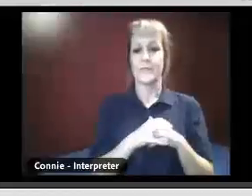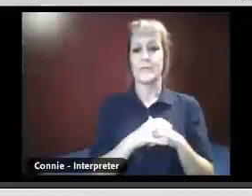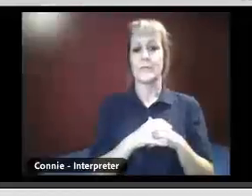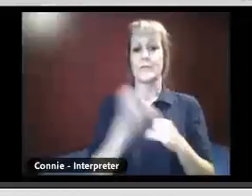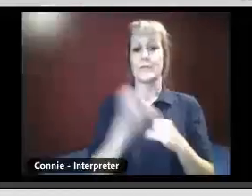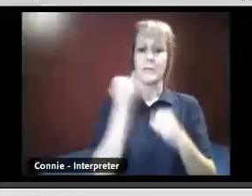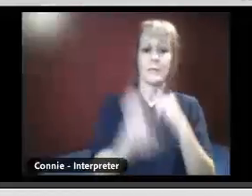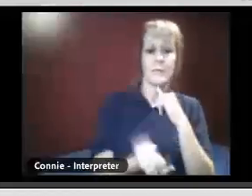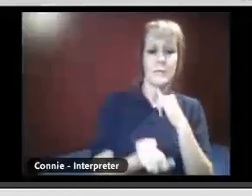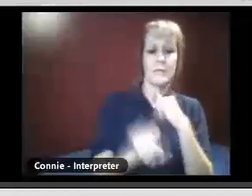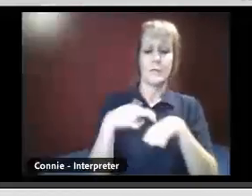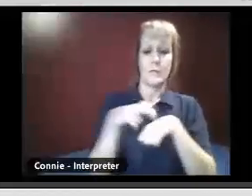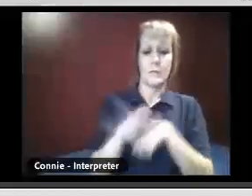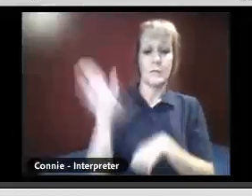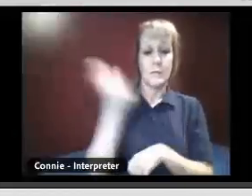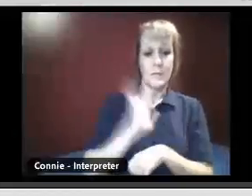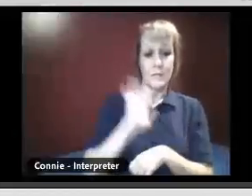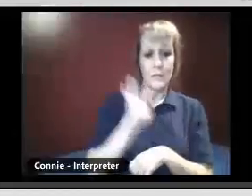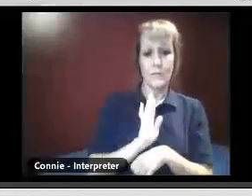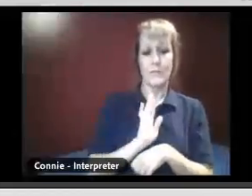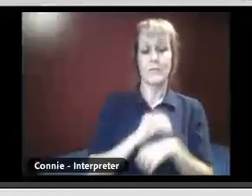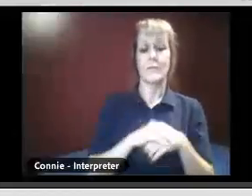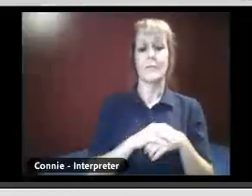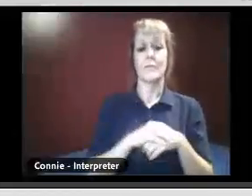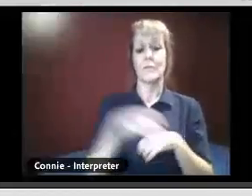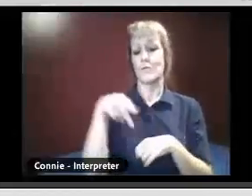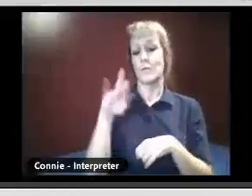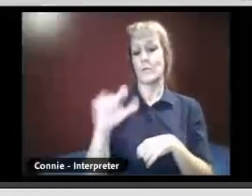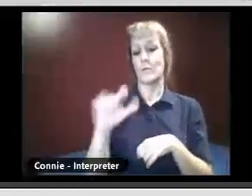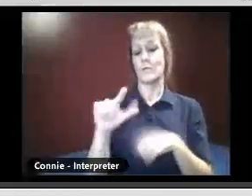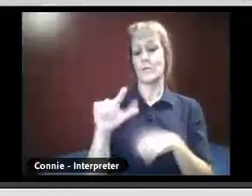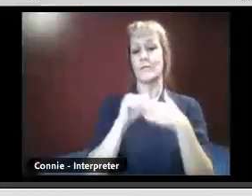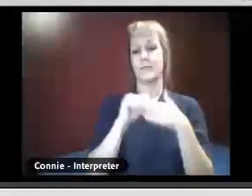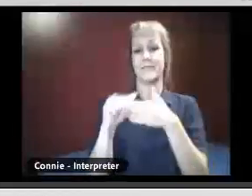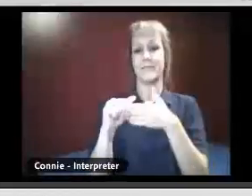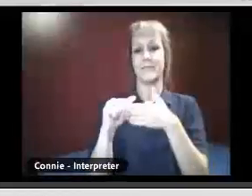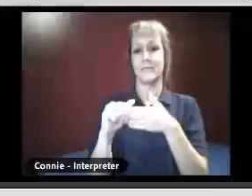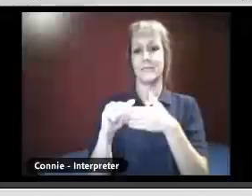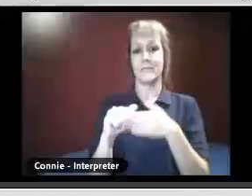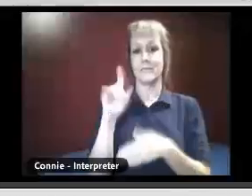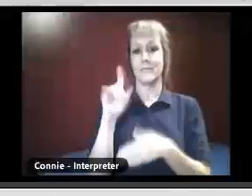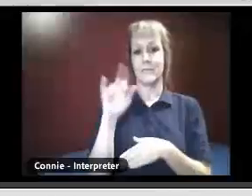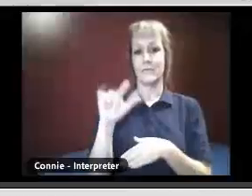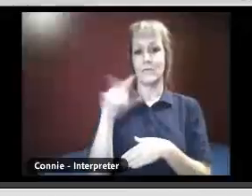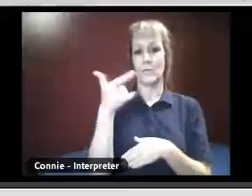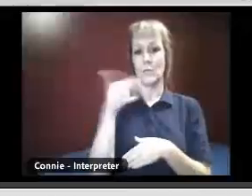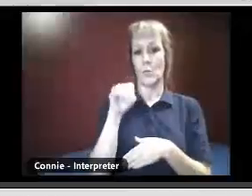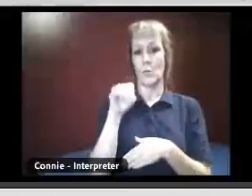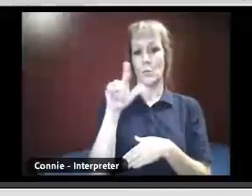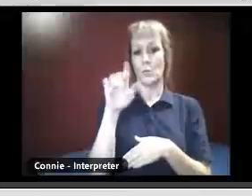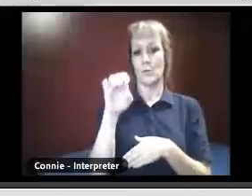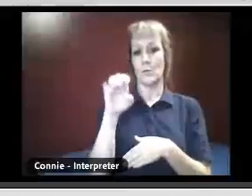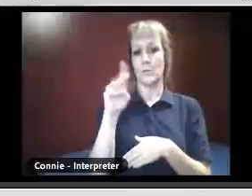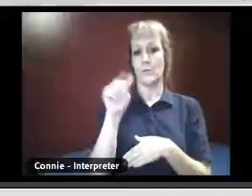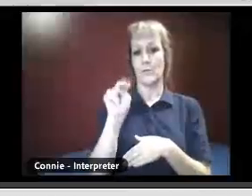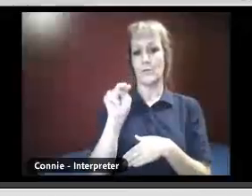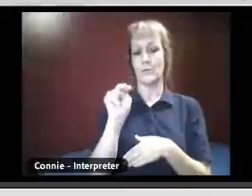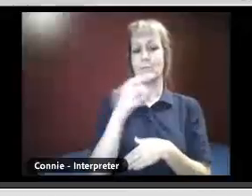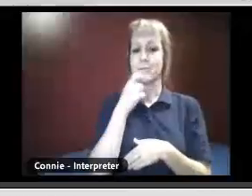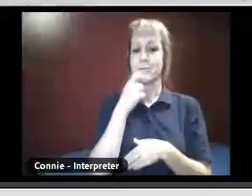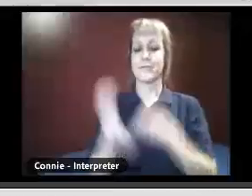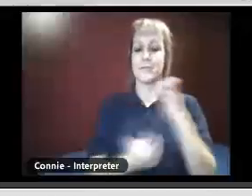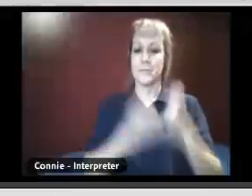one I referenced earlier in our time today, it's called Primal Leadership, by Daniel Goleman, right? And it really does say that